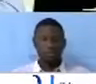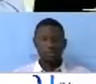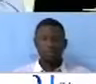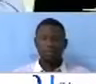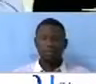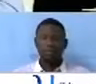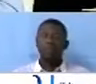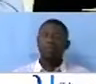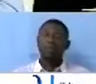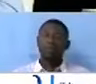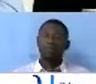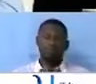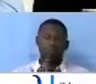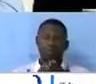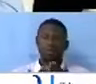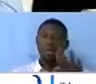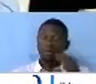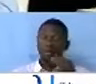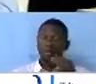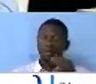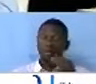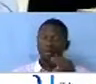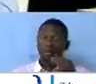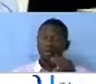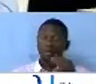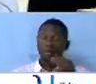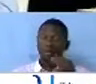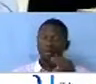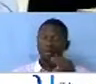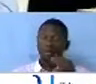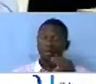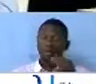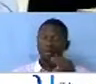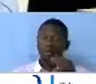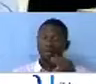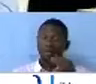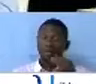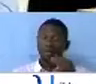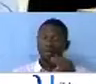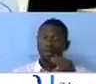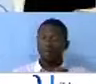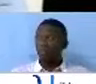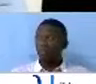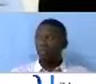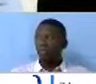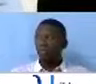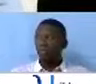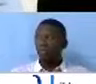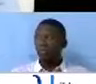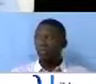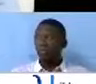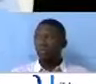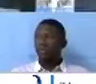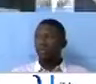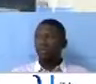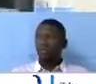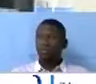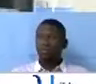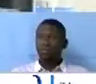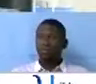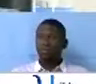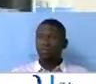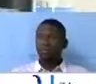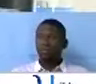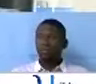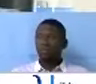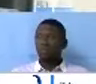Obviously. Except if the chair directs that we do so. No, I wouldn't, please. Yes. Find a convenient way of having it in